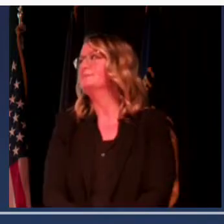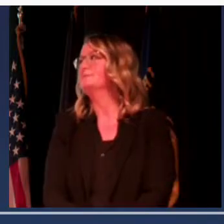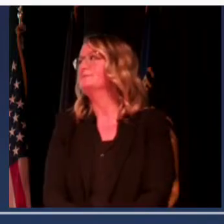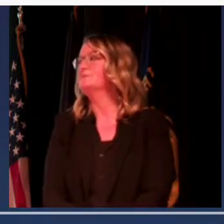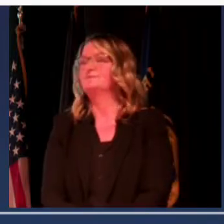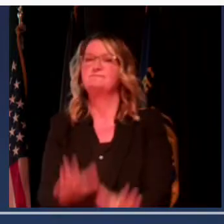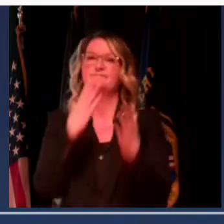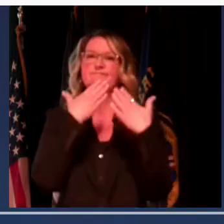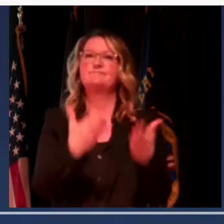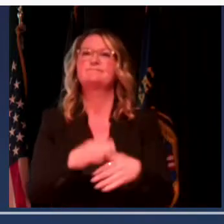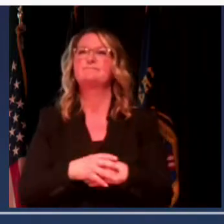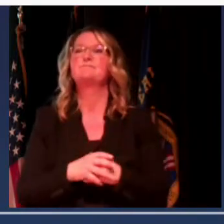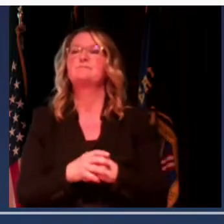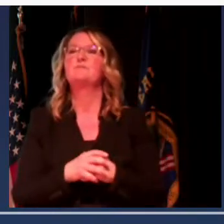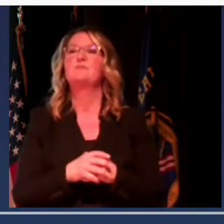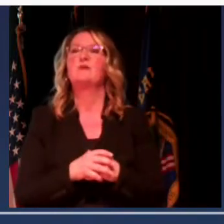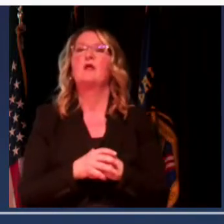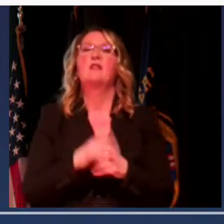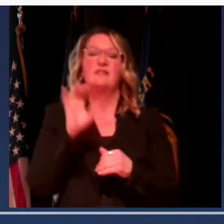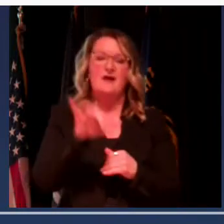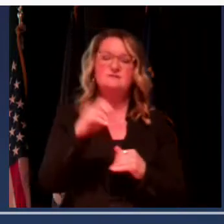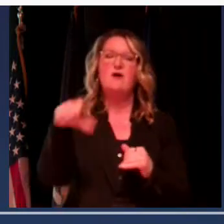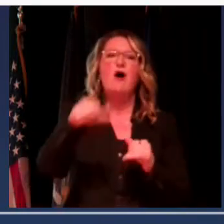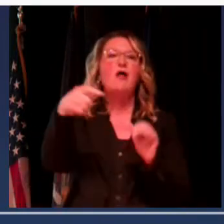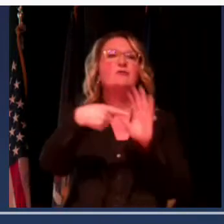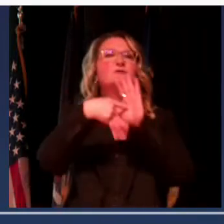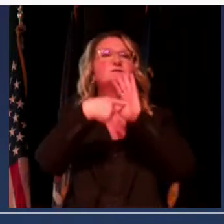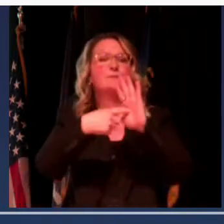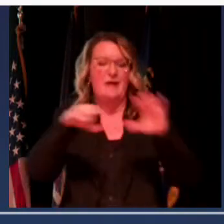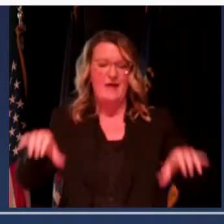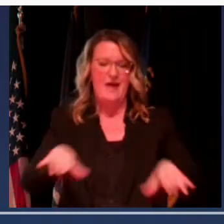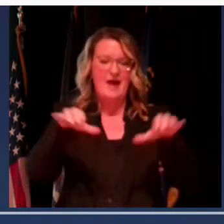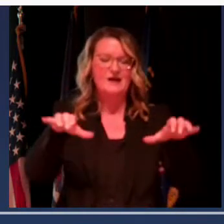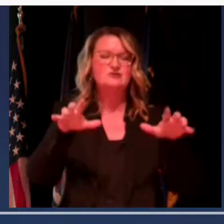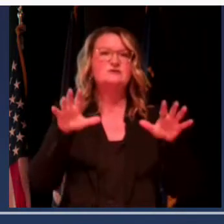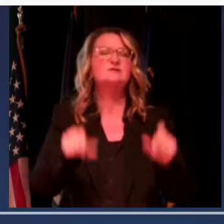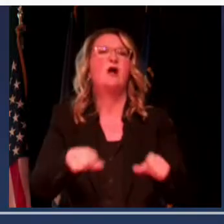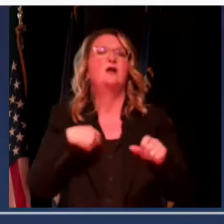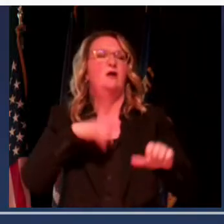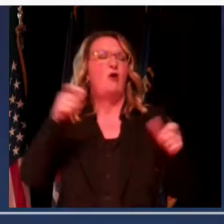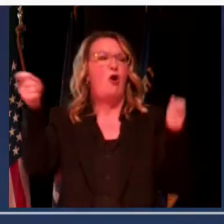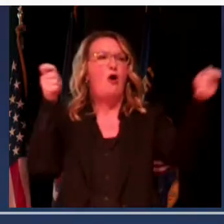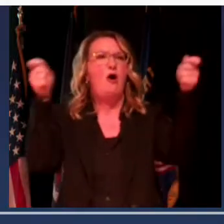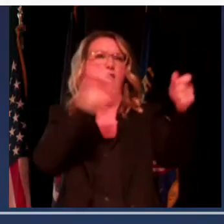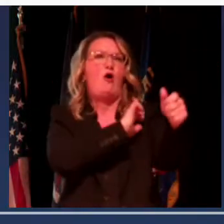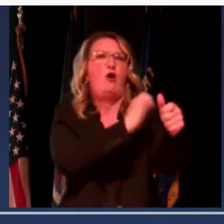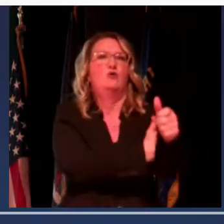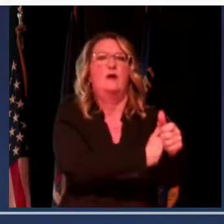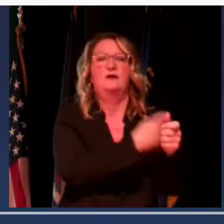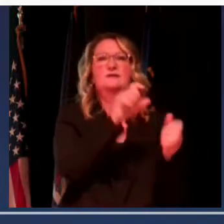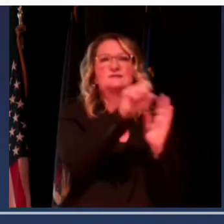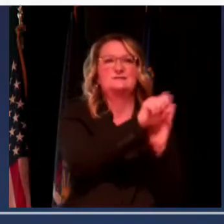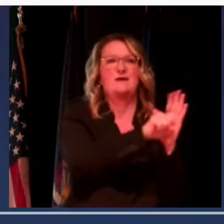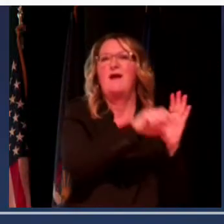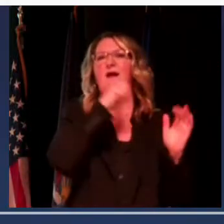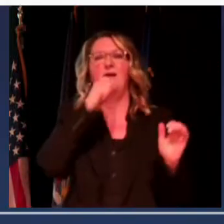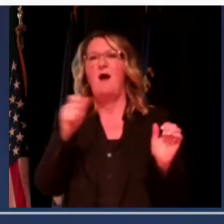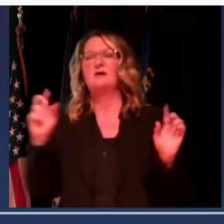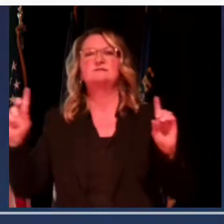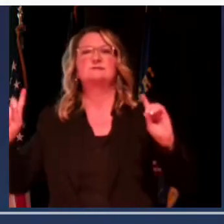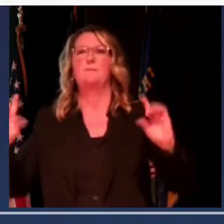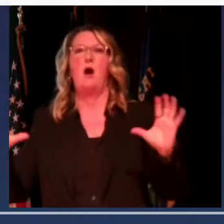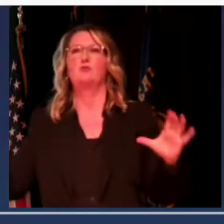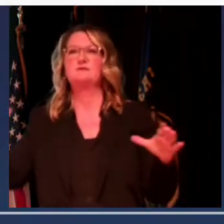Thank you. It is just another example of actions taken in autocratic states, not in a democracy.